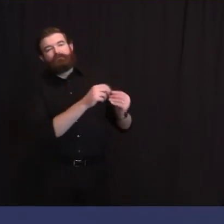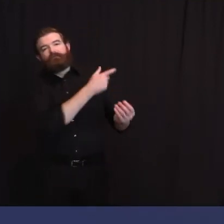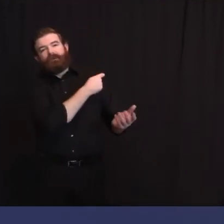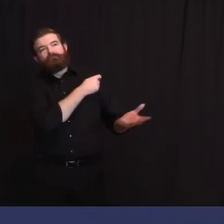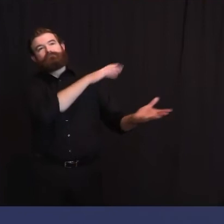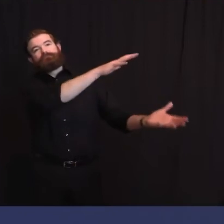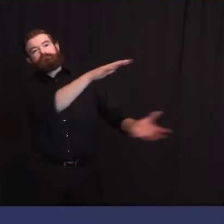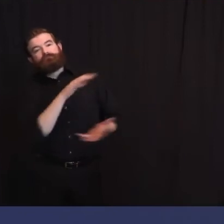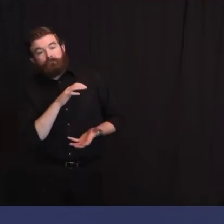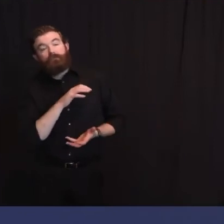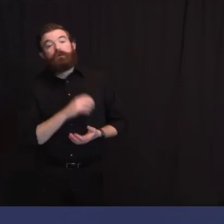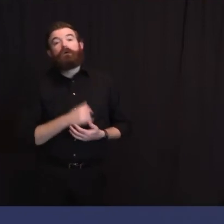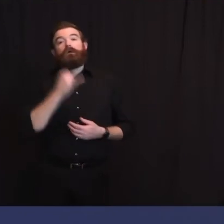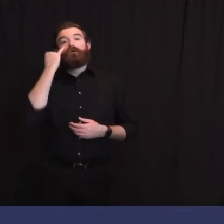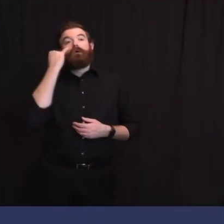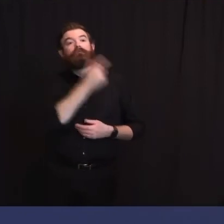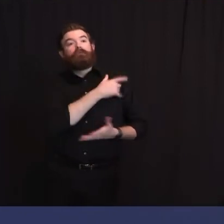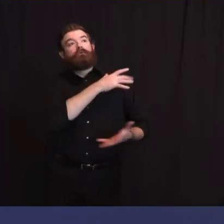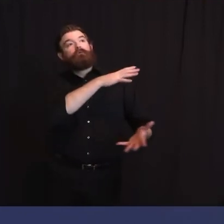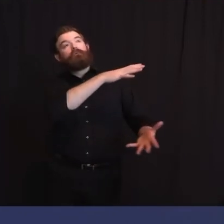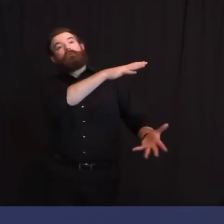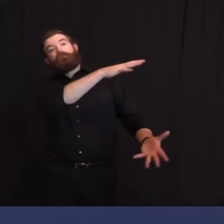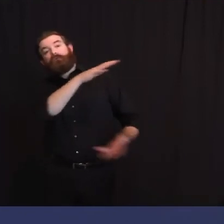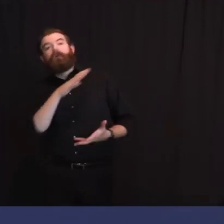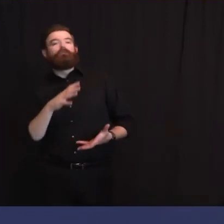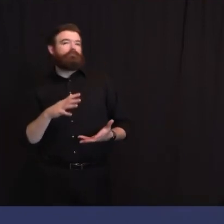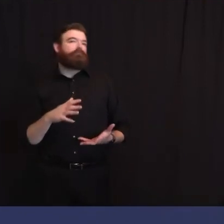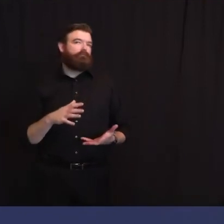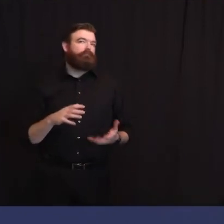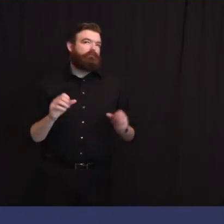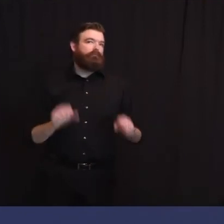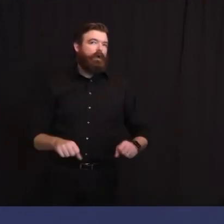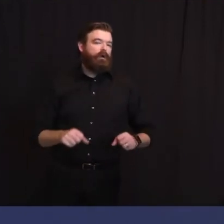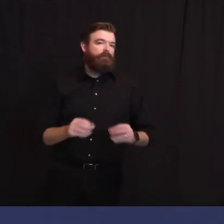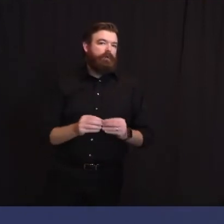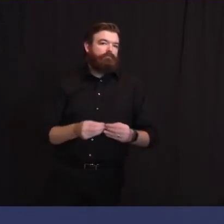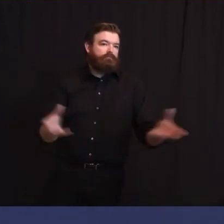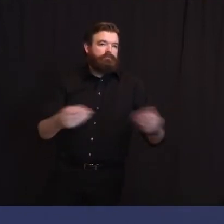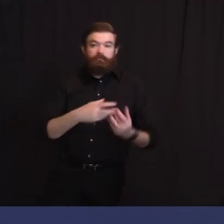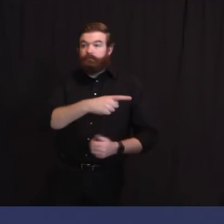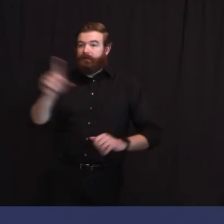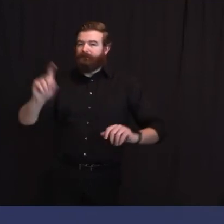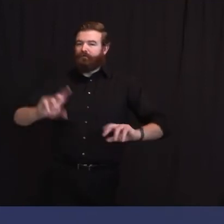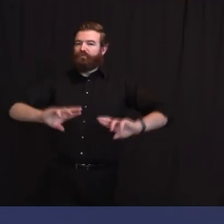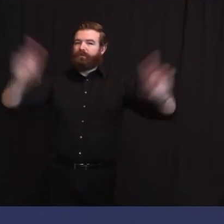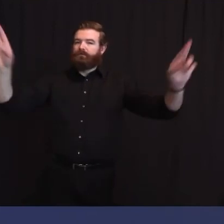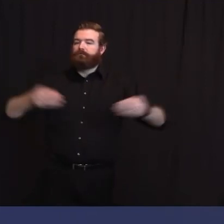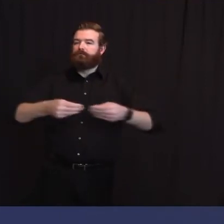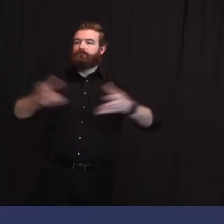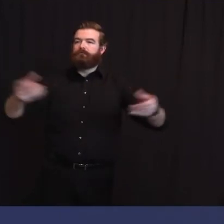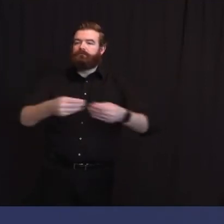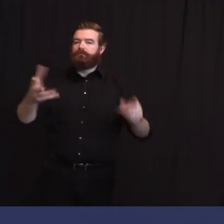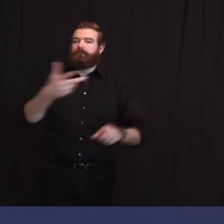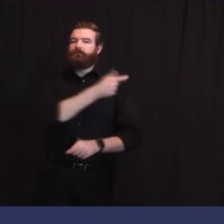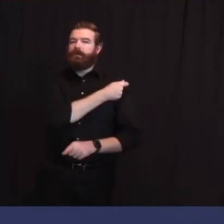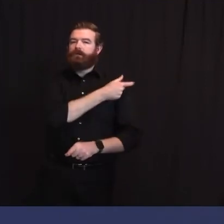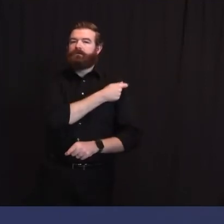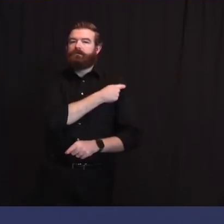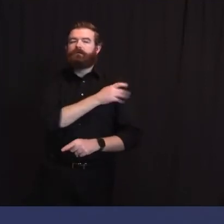help may well be a game changer. So keep doing what you're doing, folks. Please have patience. There's an extraordinary supply-demand